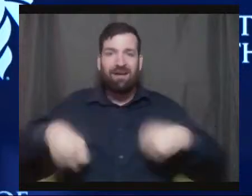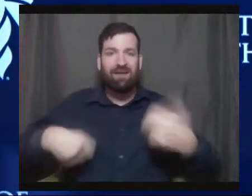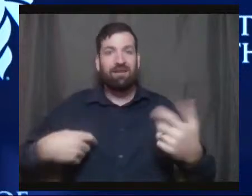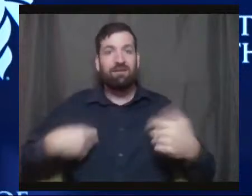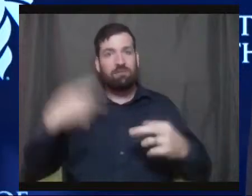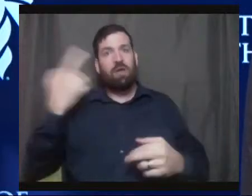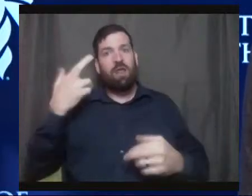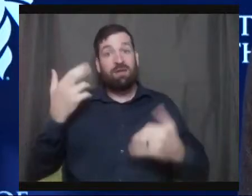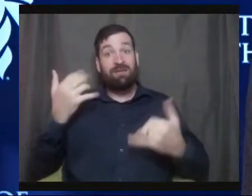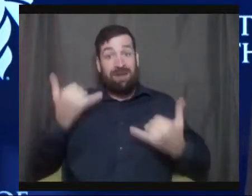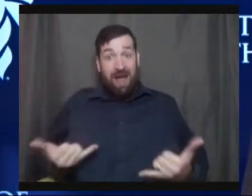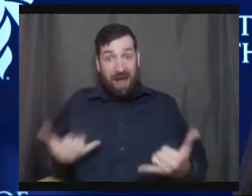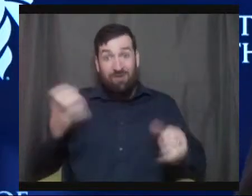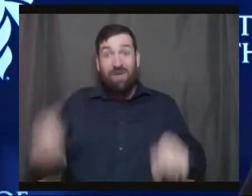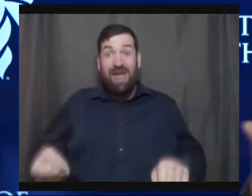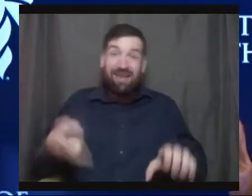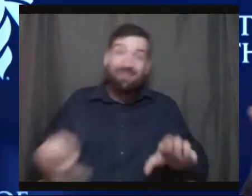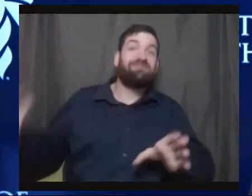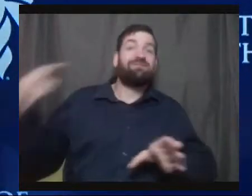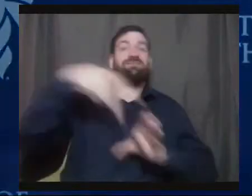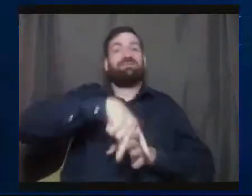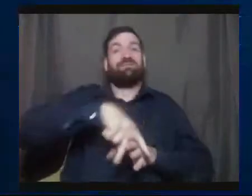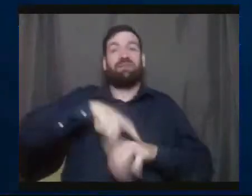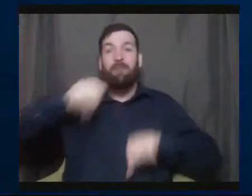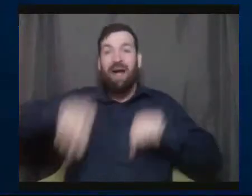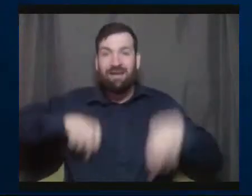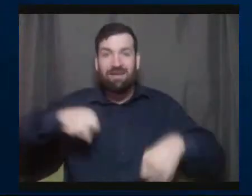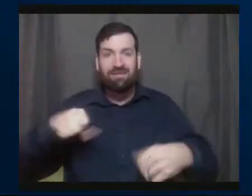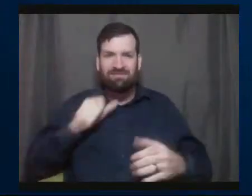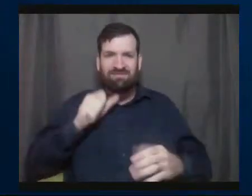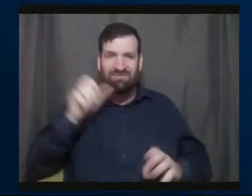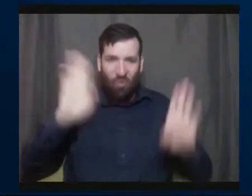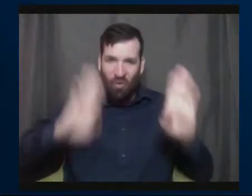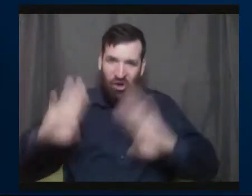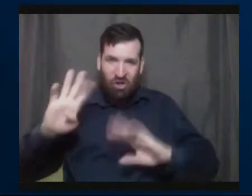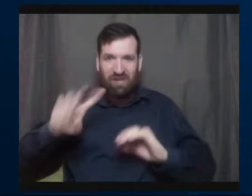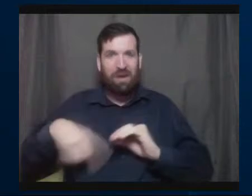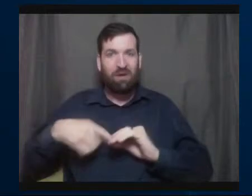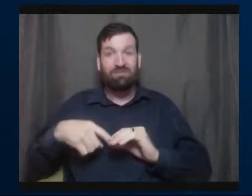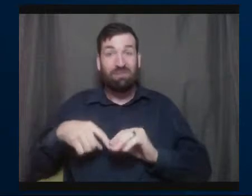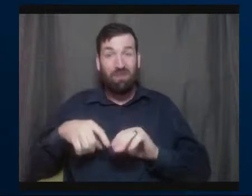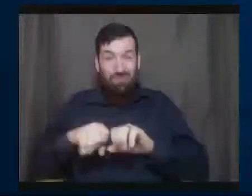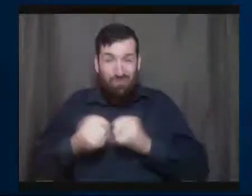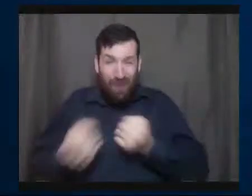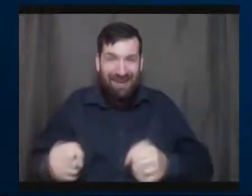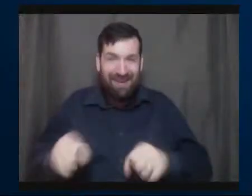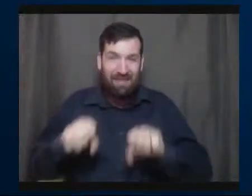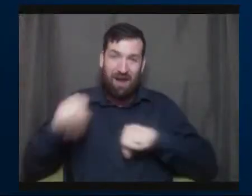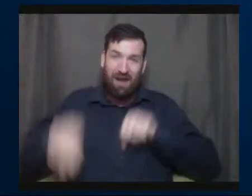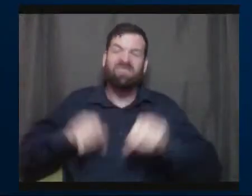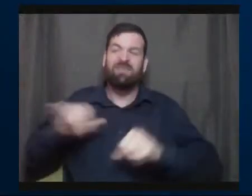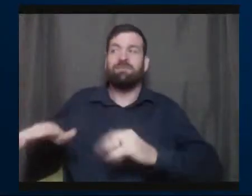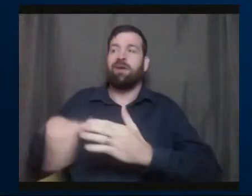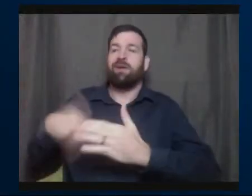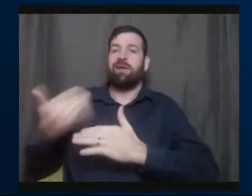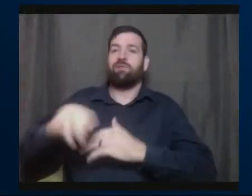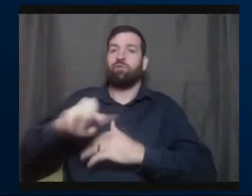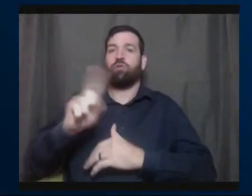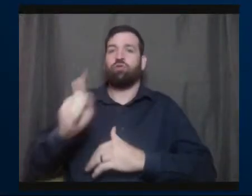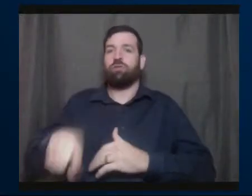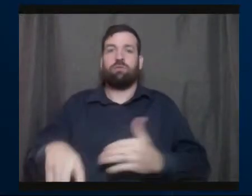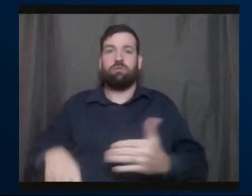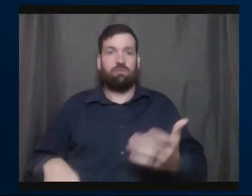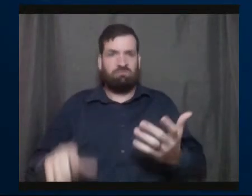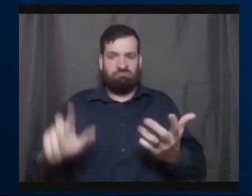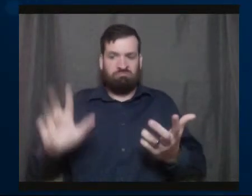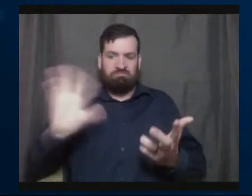on a bike and not worry so much about, breaking the bike. Well, that was my next question is what weren't you doing before